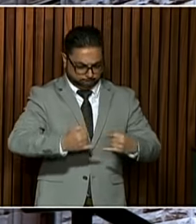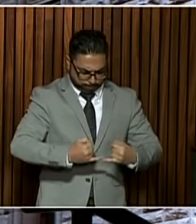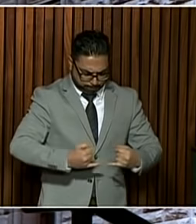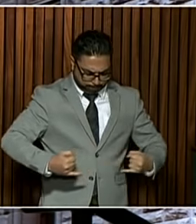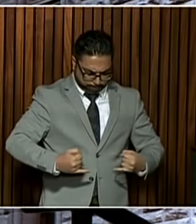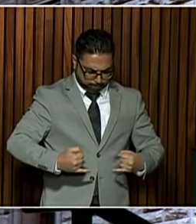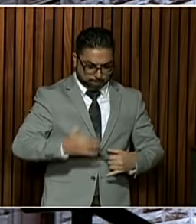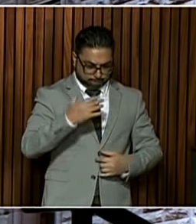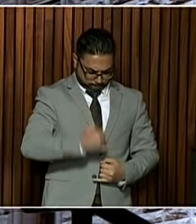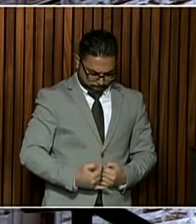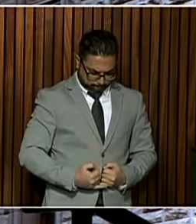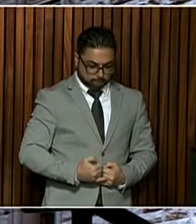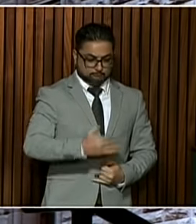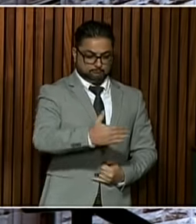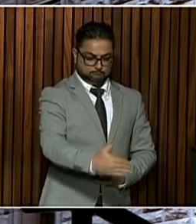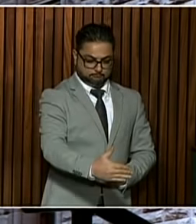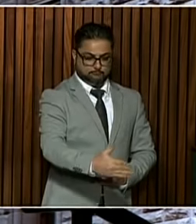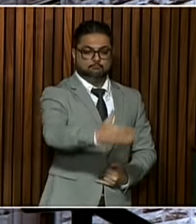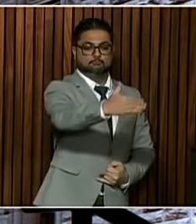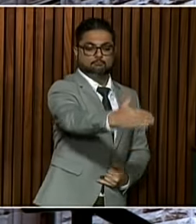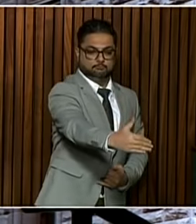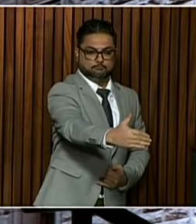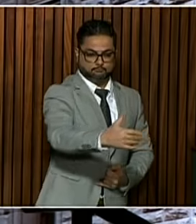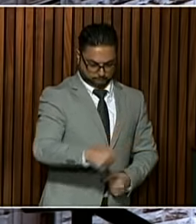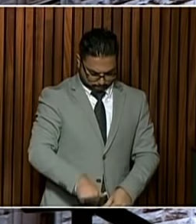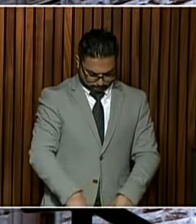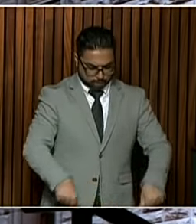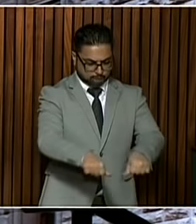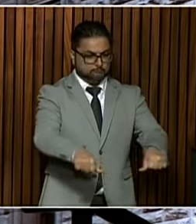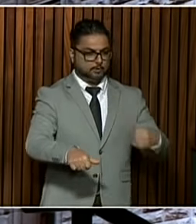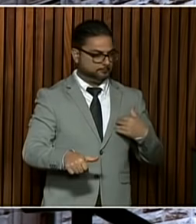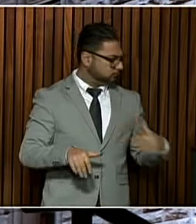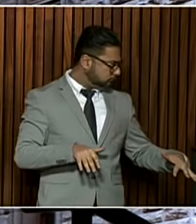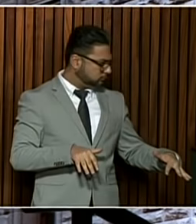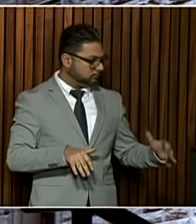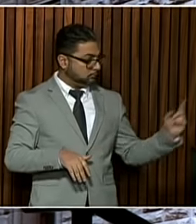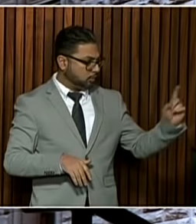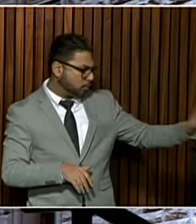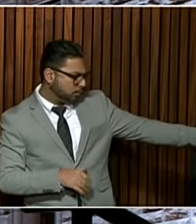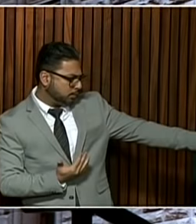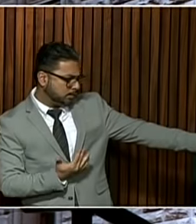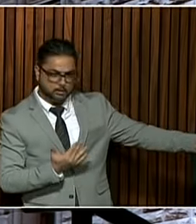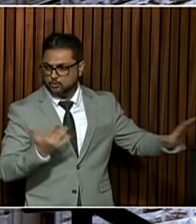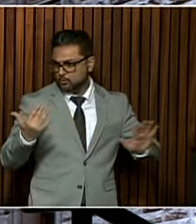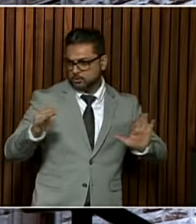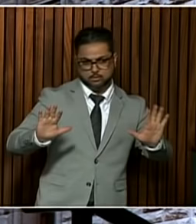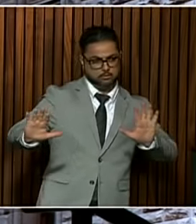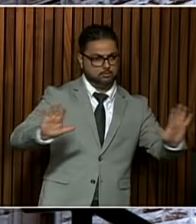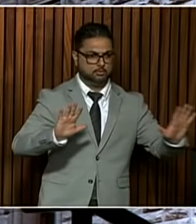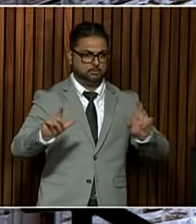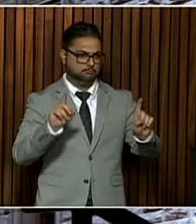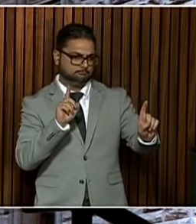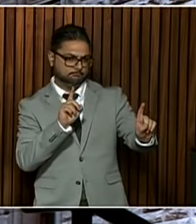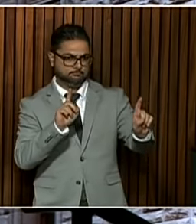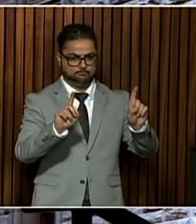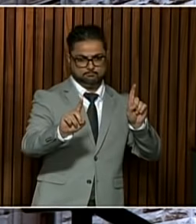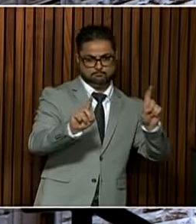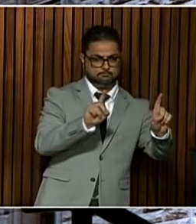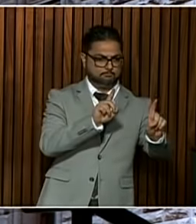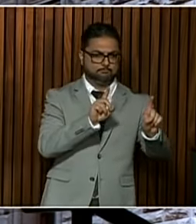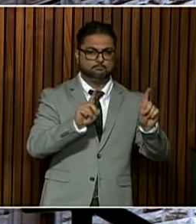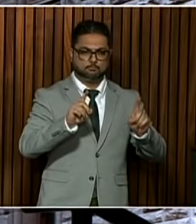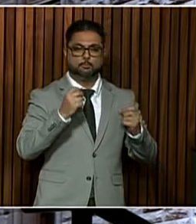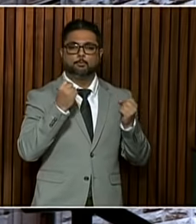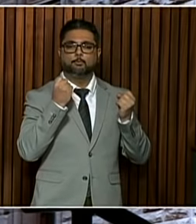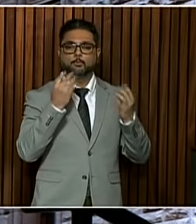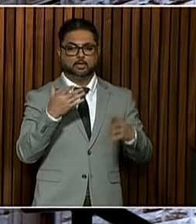key in there, and also to have the proper things to protect their cashiers and vendors in that light. So that's